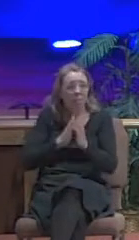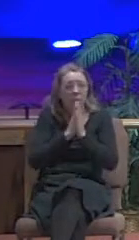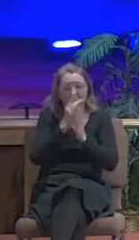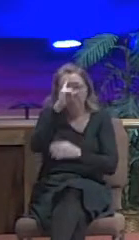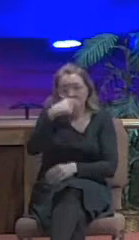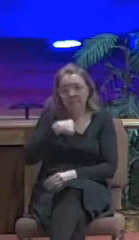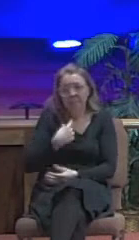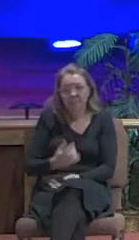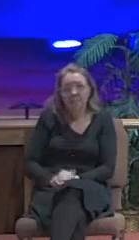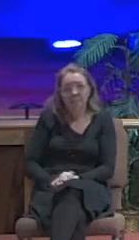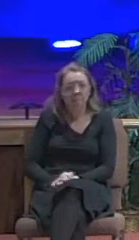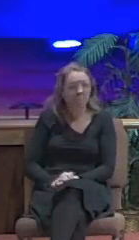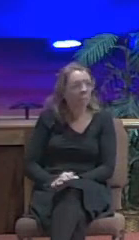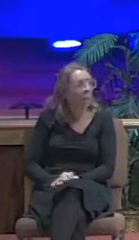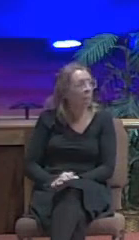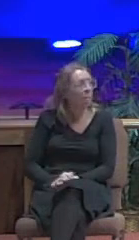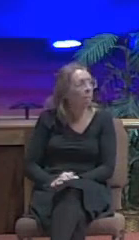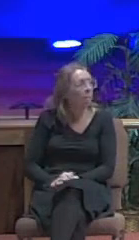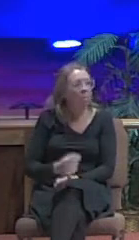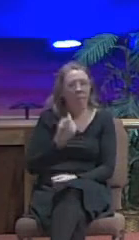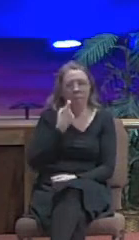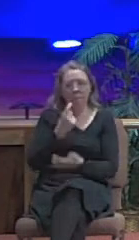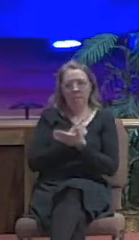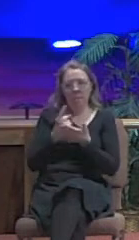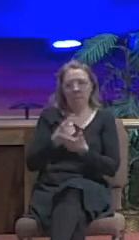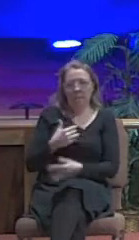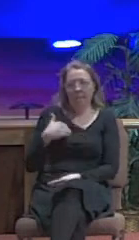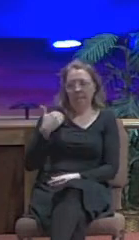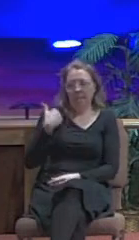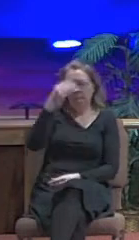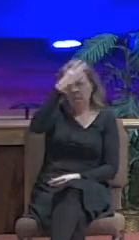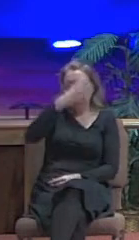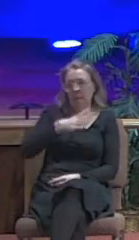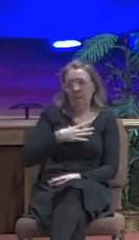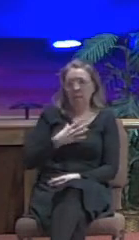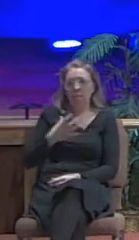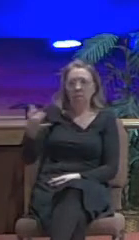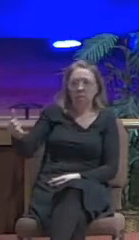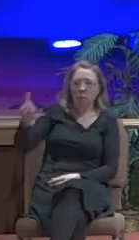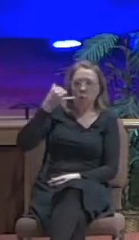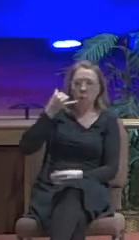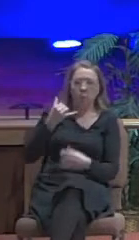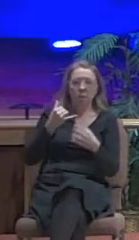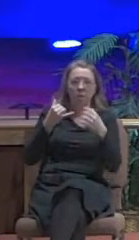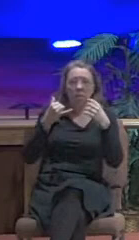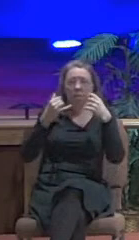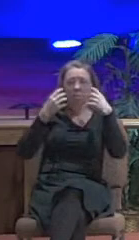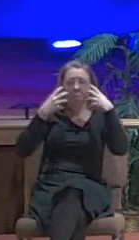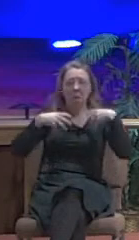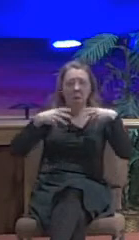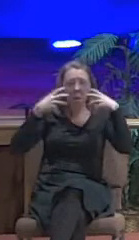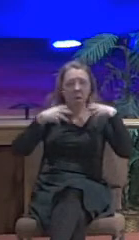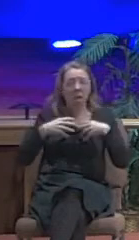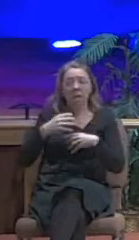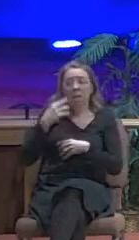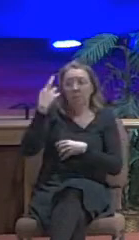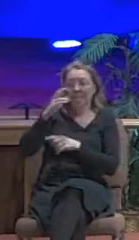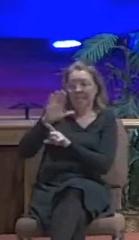A young man called me this week and just sobbing his eyes out because his cousin decided to end his life this week.